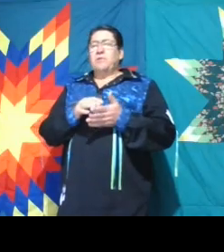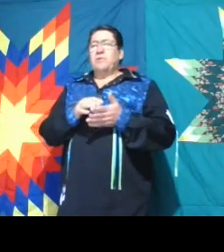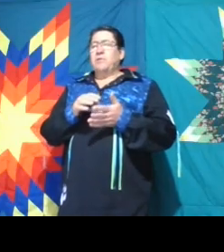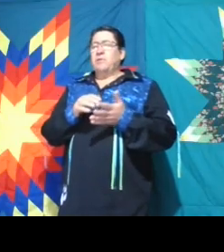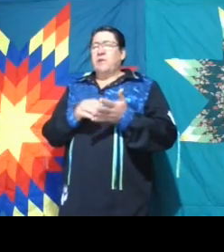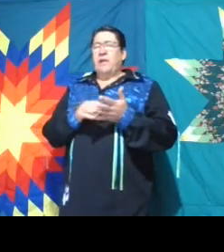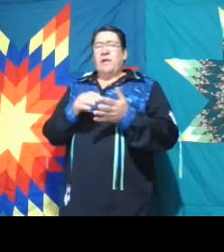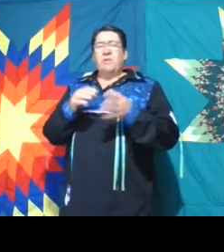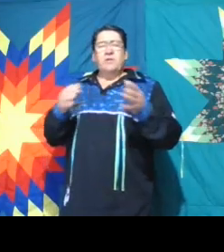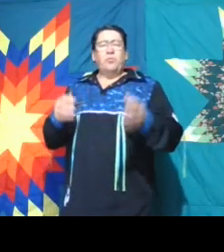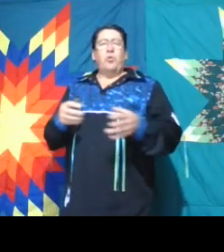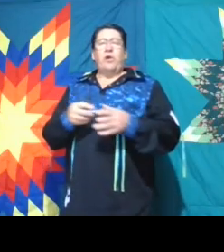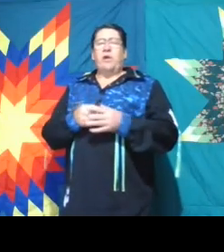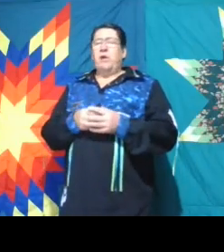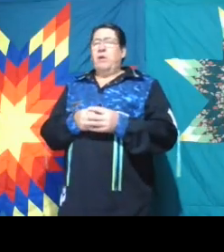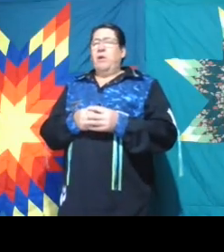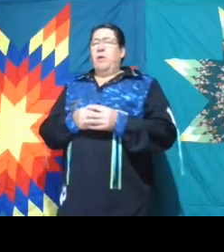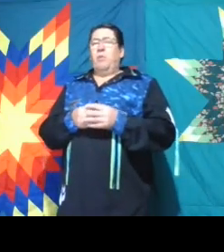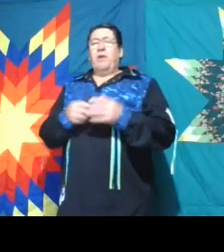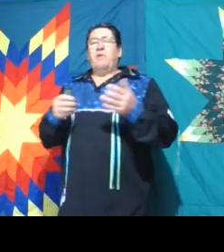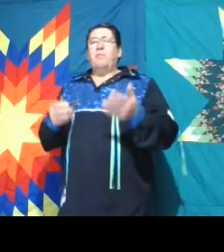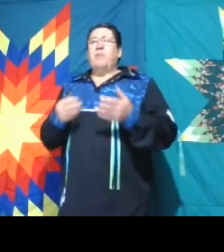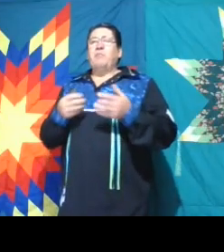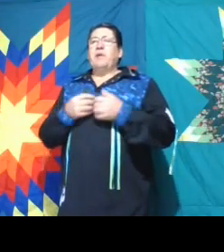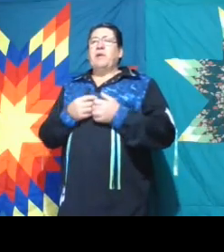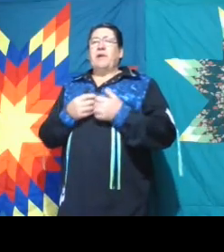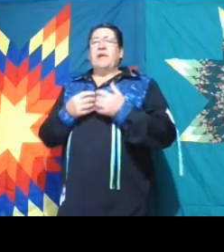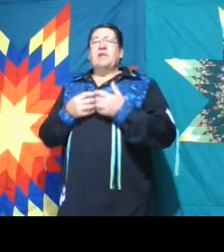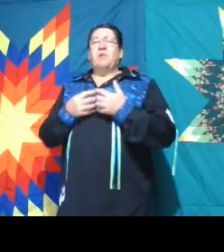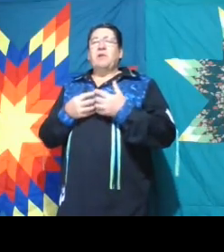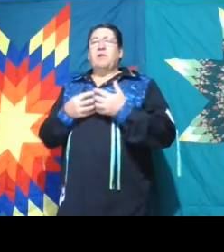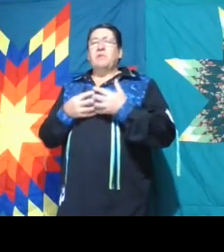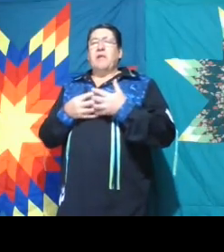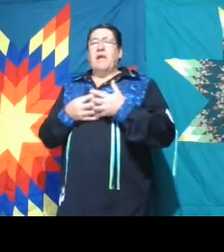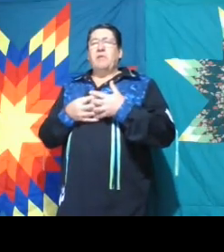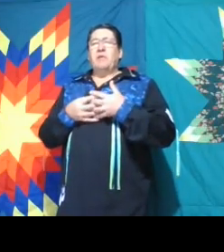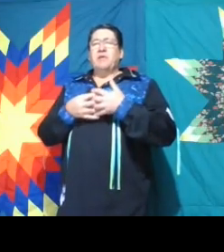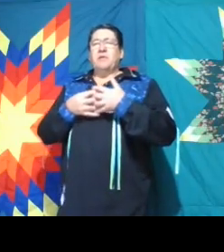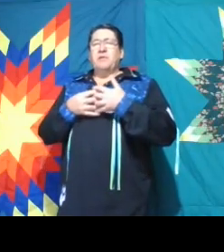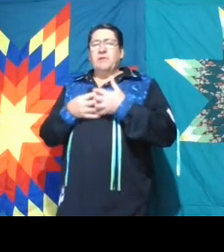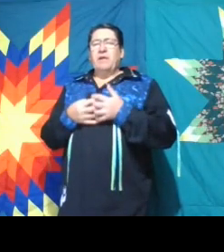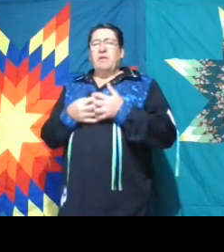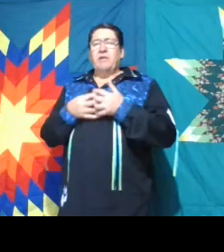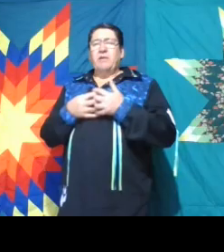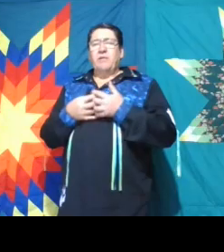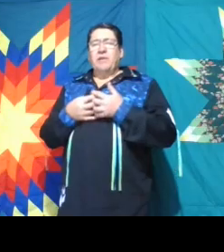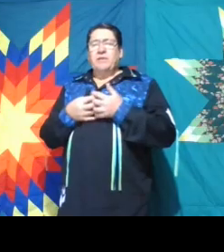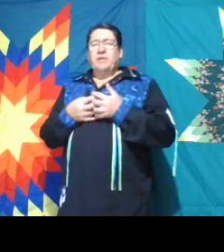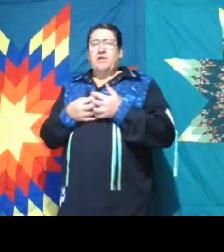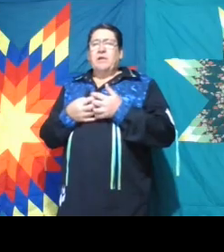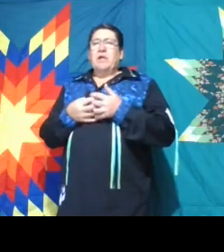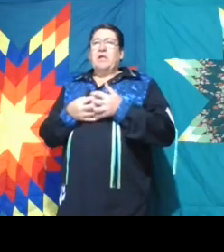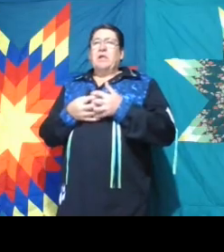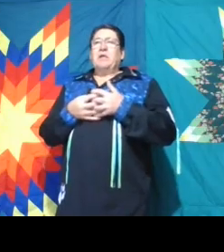Sioux, Soto, Dene, Ojibwe, whatever it may be. Each one of those languages are sacred to